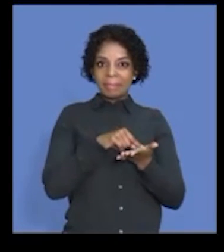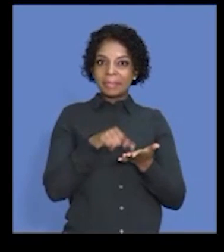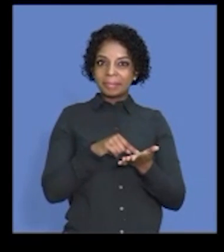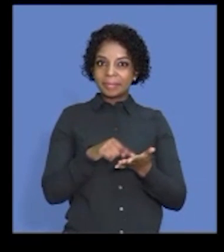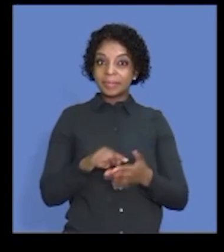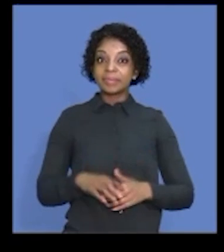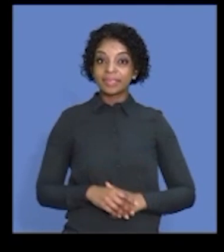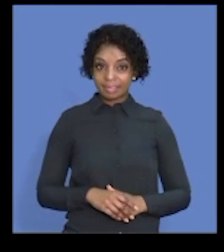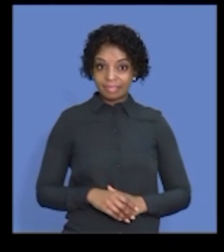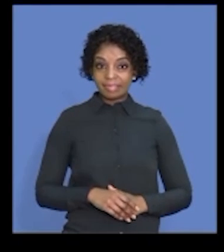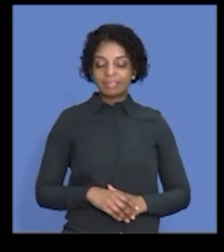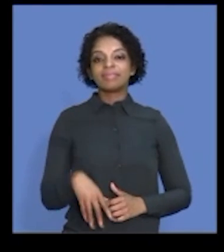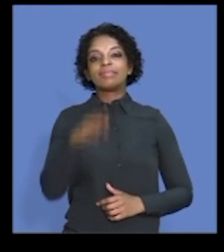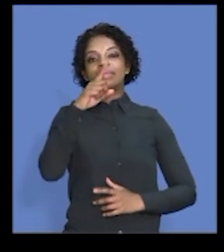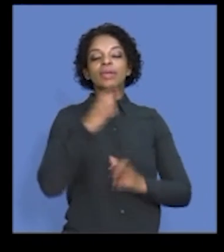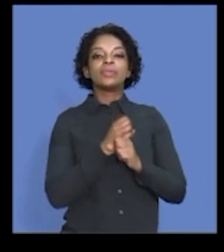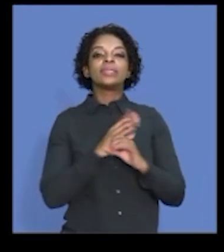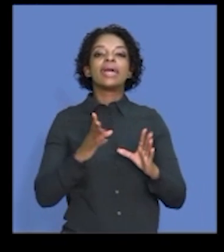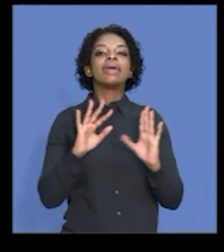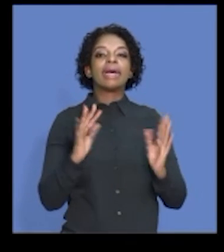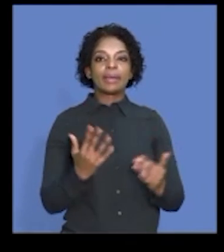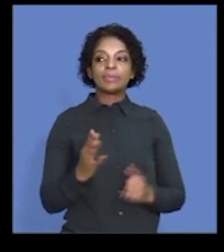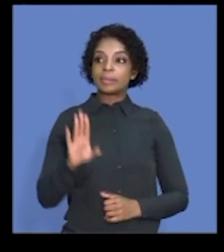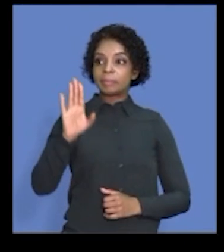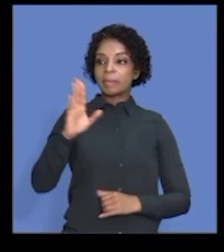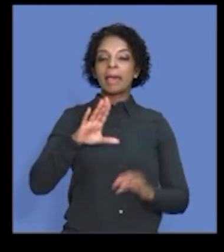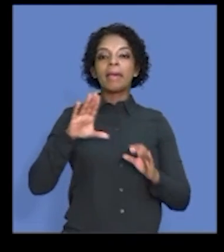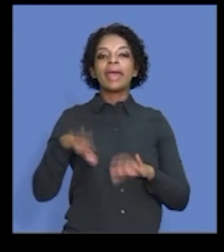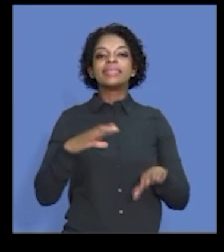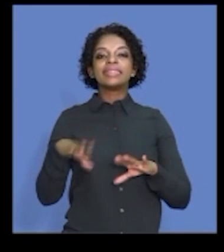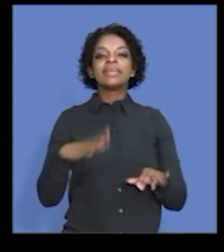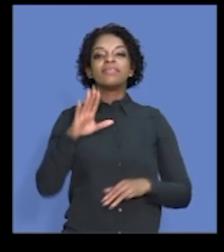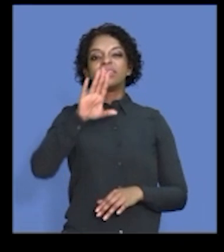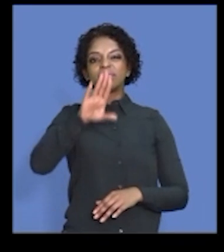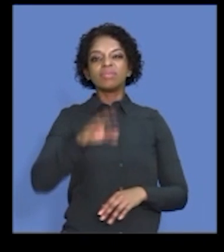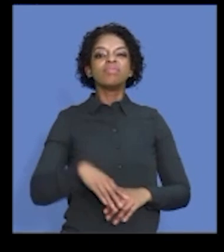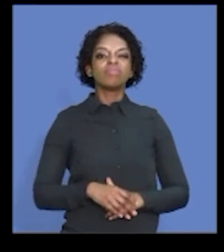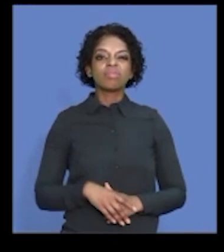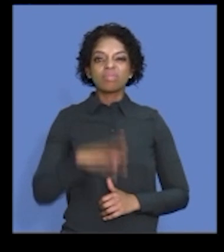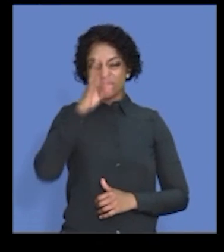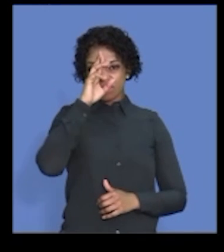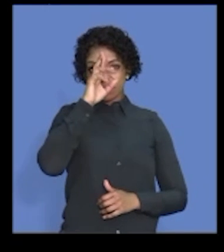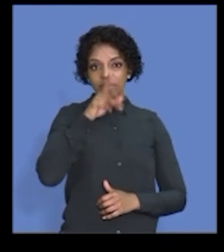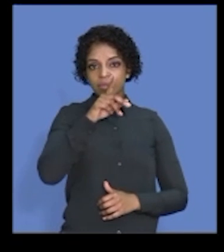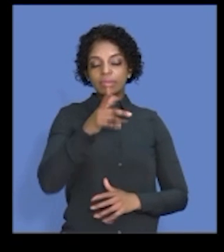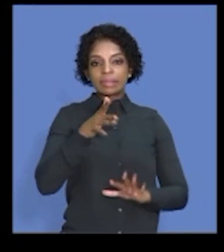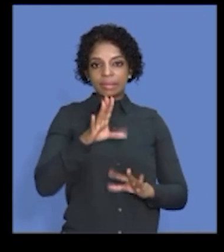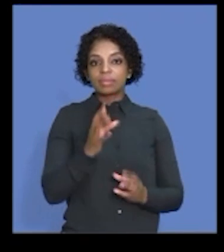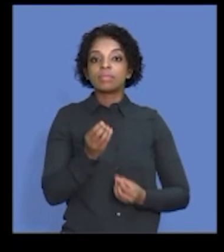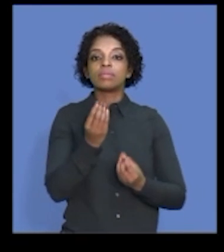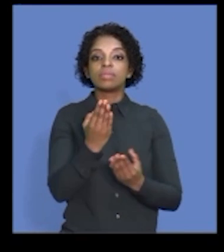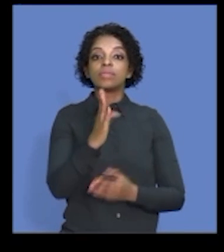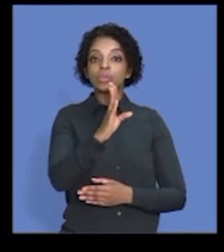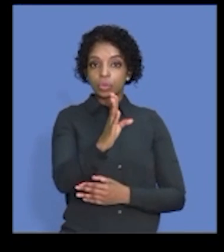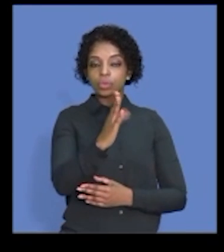note. So you start off in your investing activities by saying, purchase of tangible assets. Remember, that was given